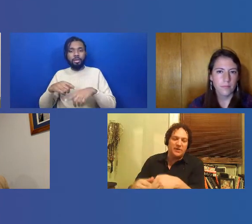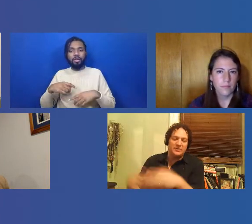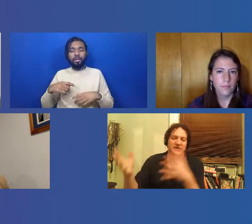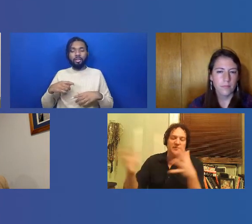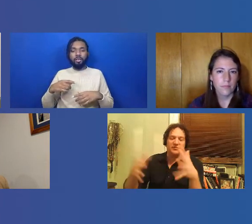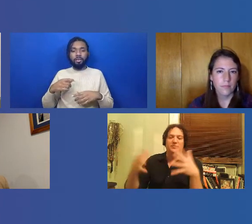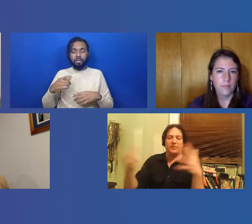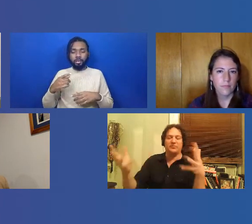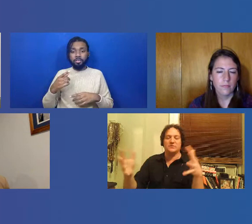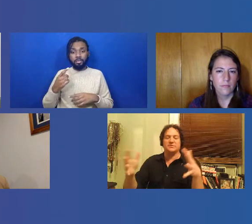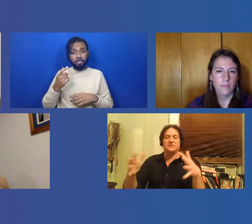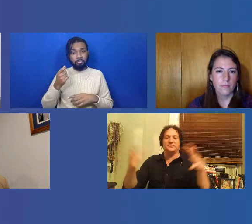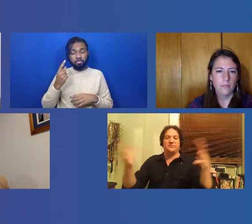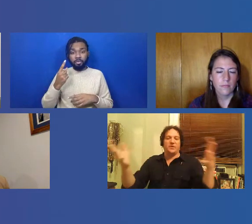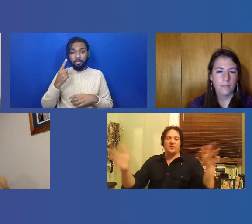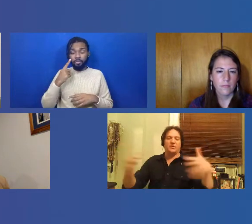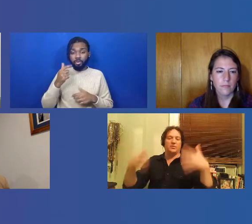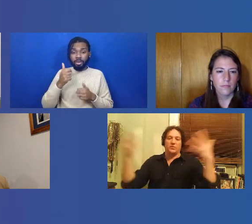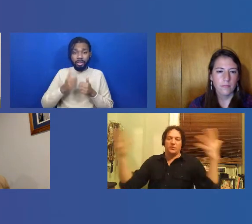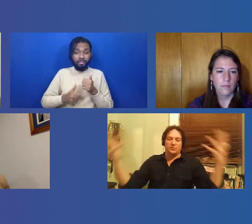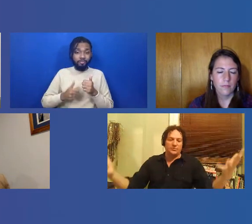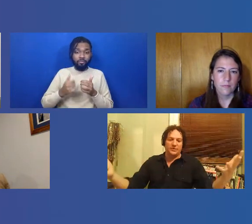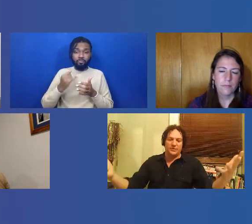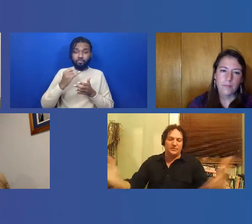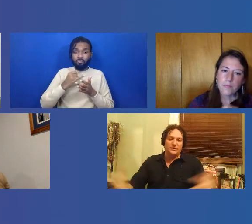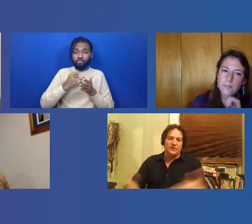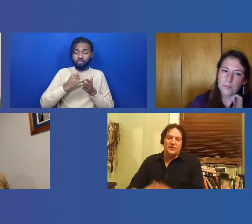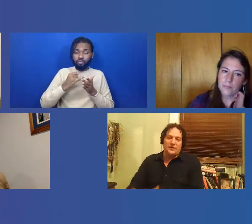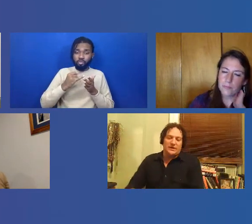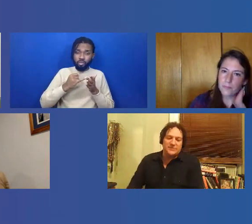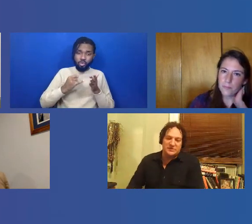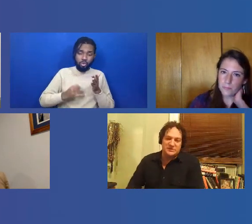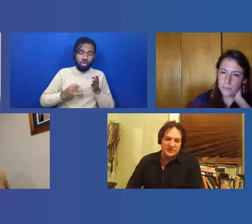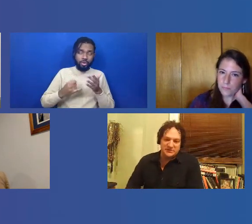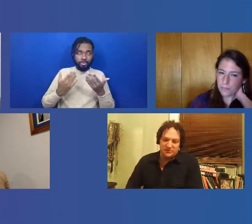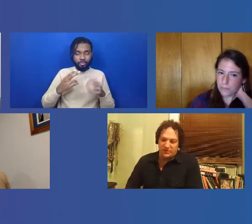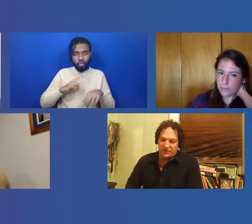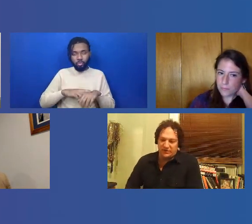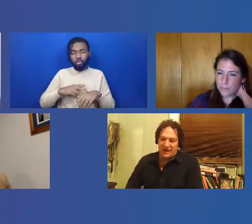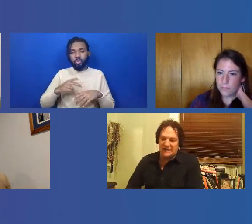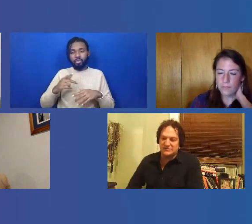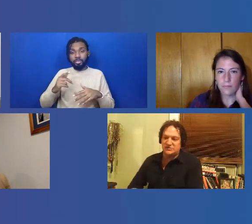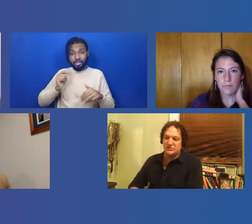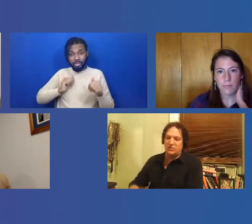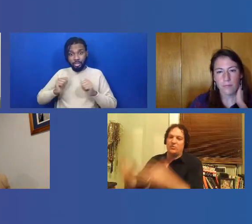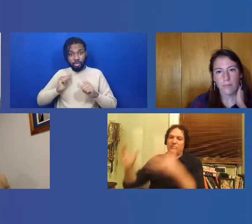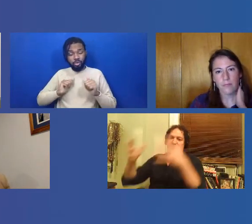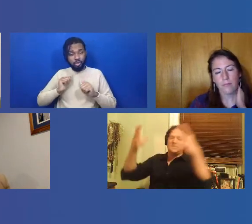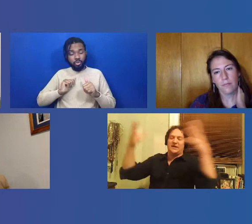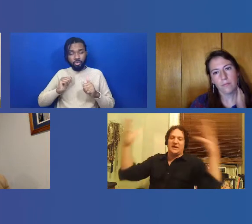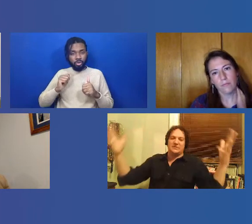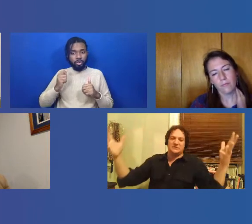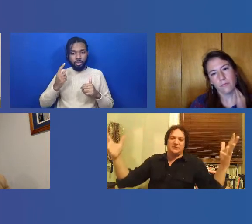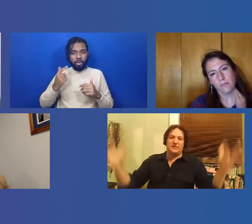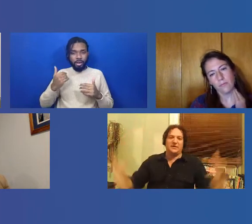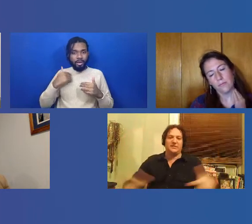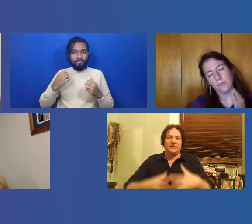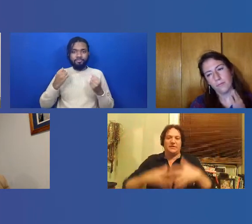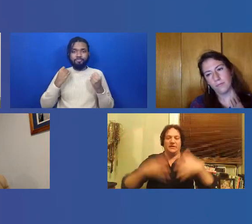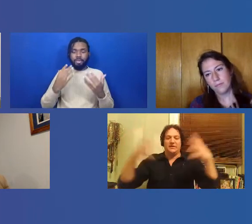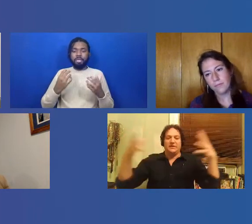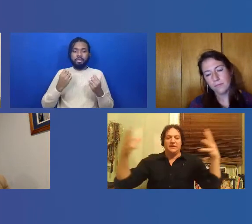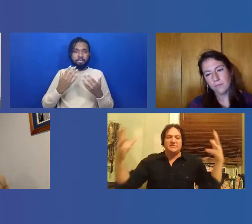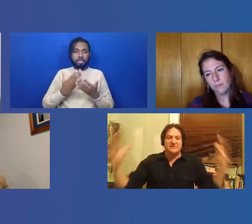talking about, because every, of course, piece of art or you know, especially a piece of theater has so many dynamics about it. It